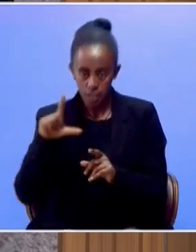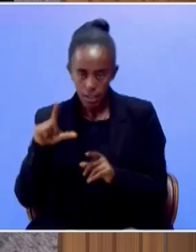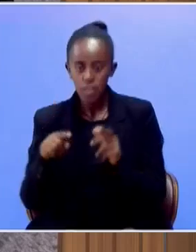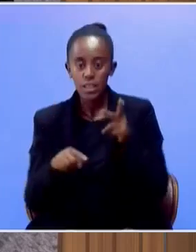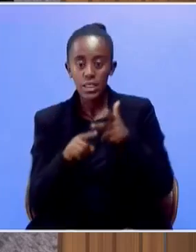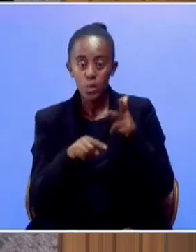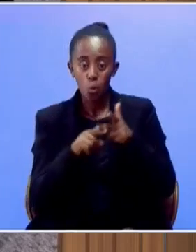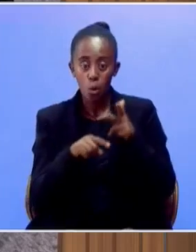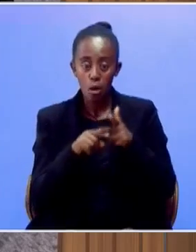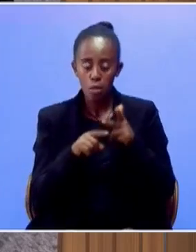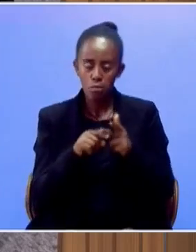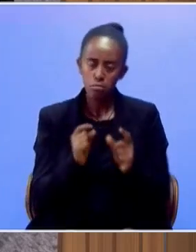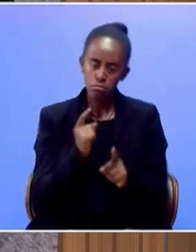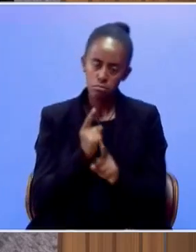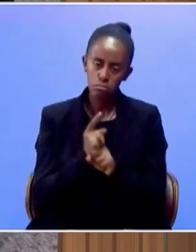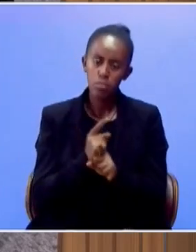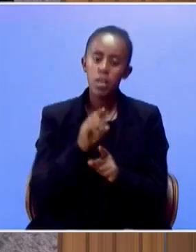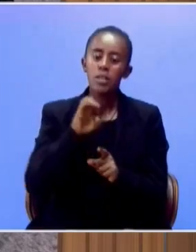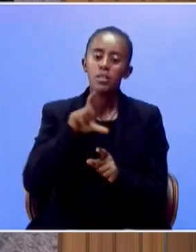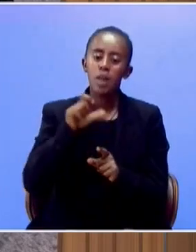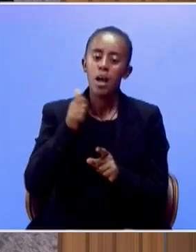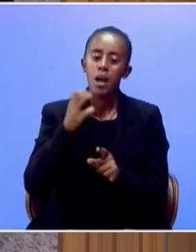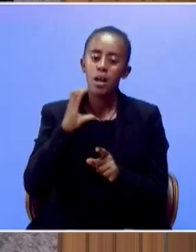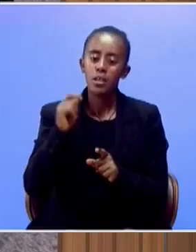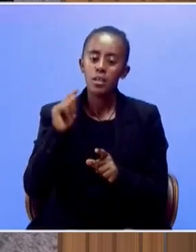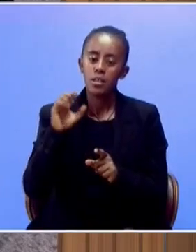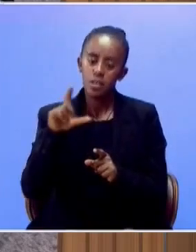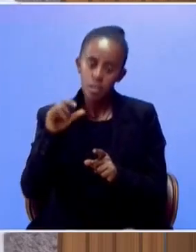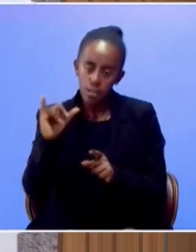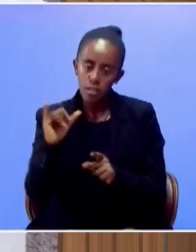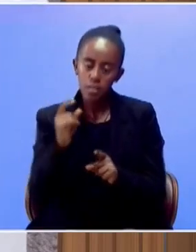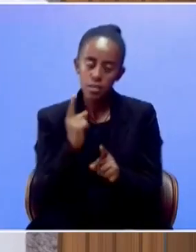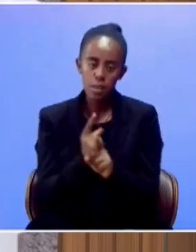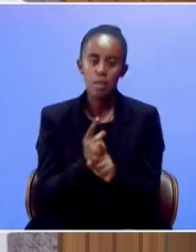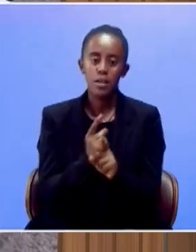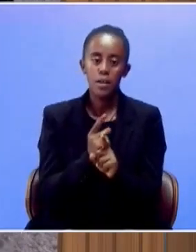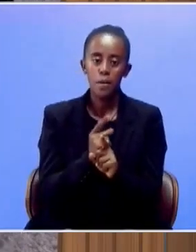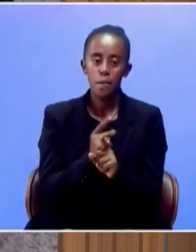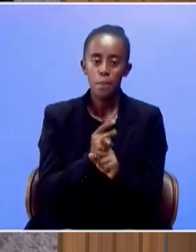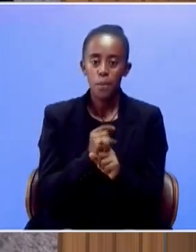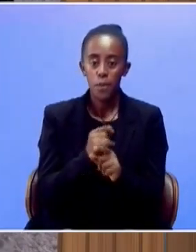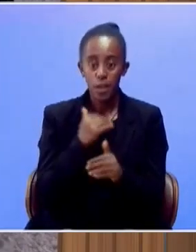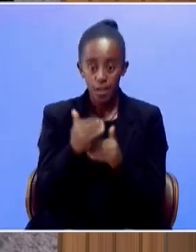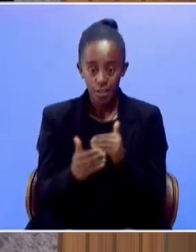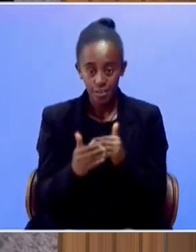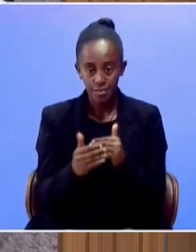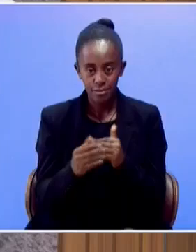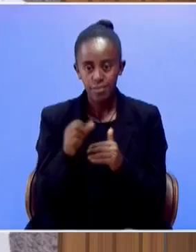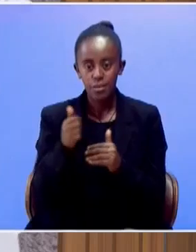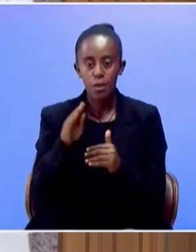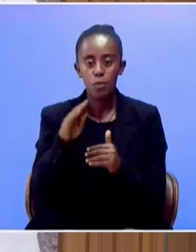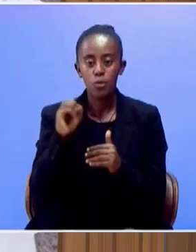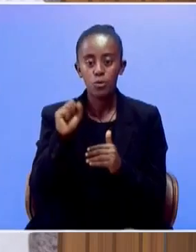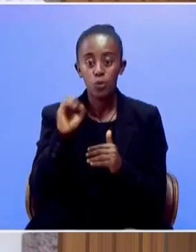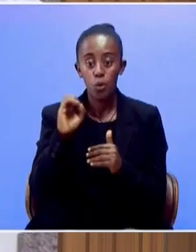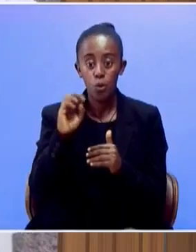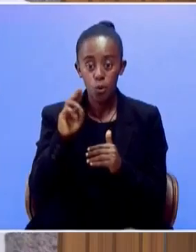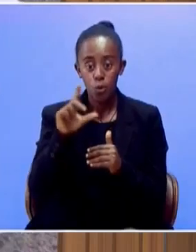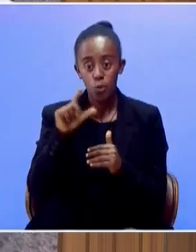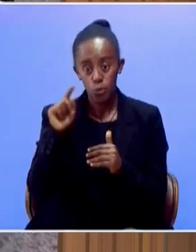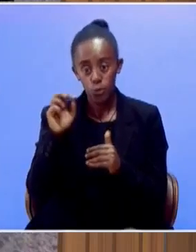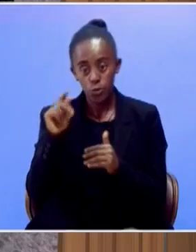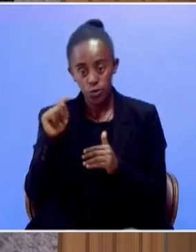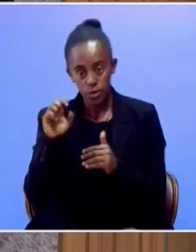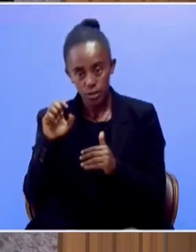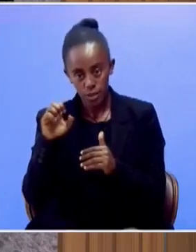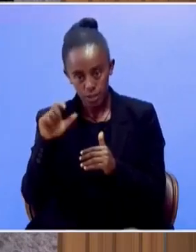one? Exactly. Yes, exactly. And next, absolutely.